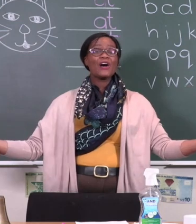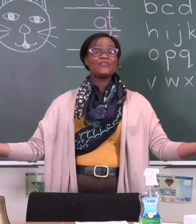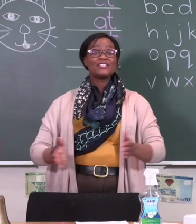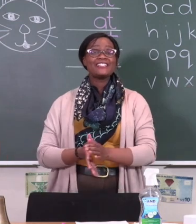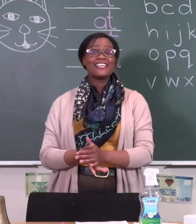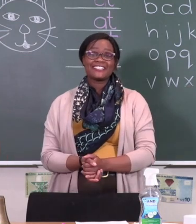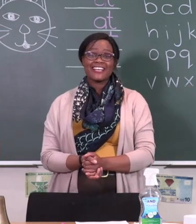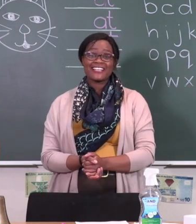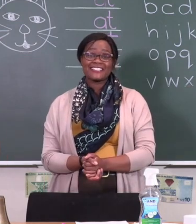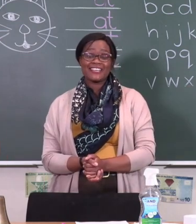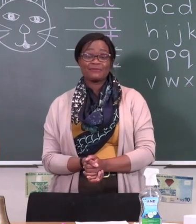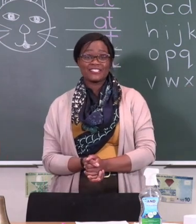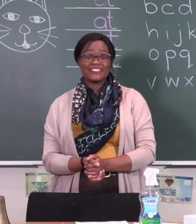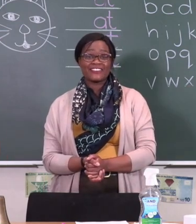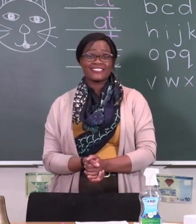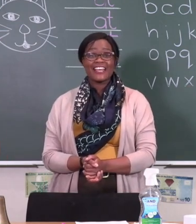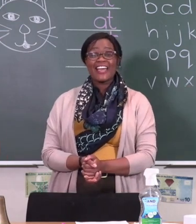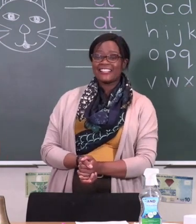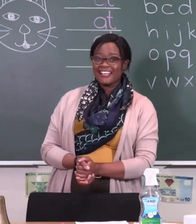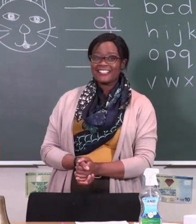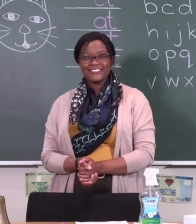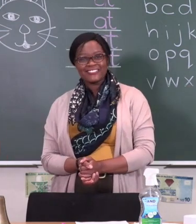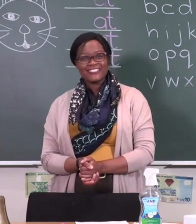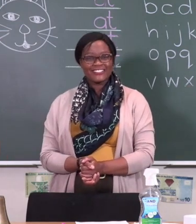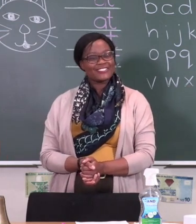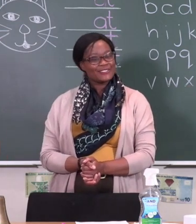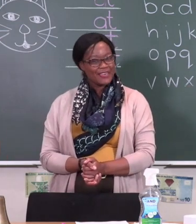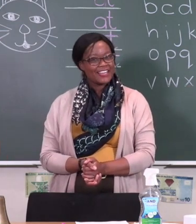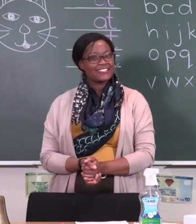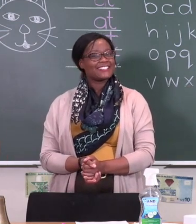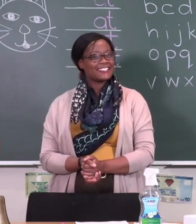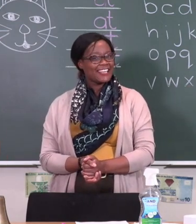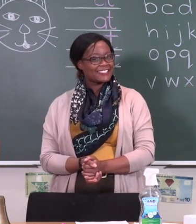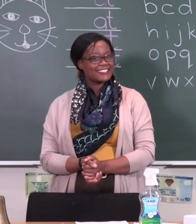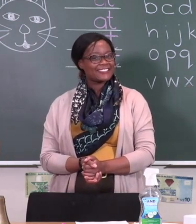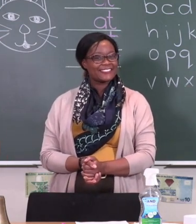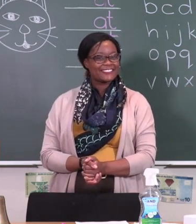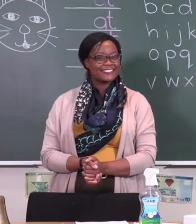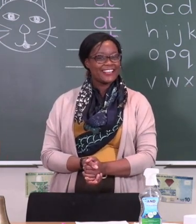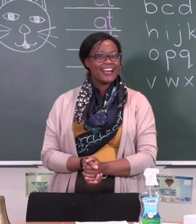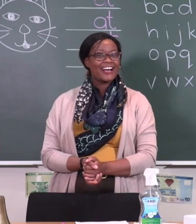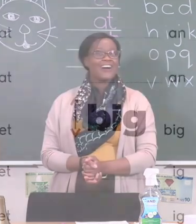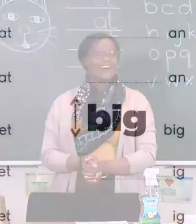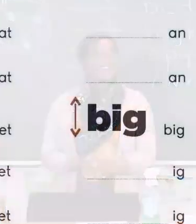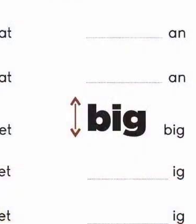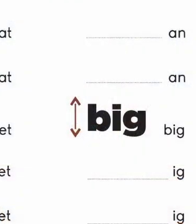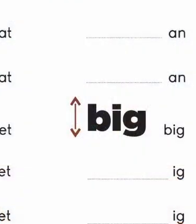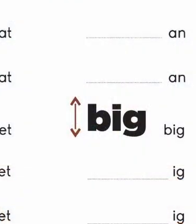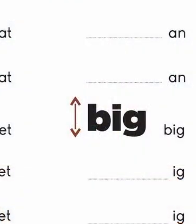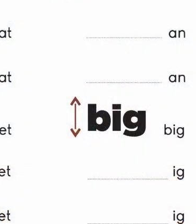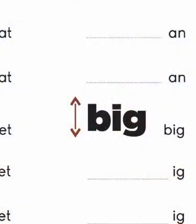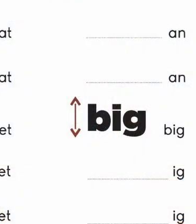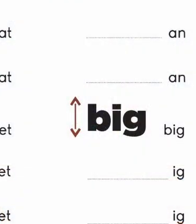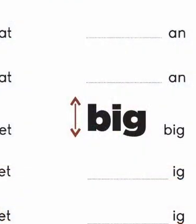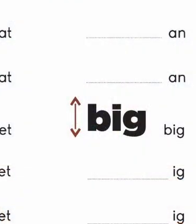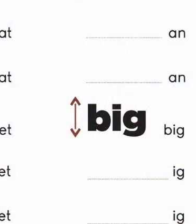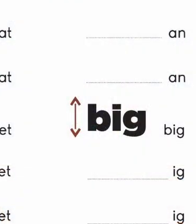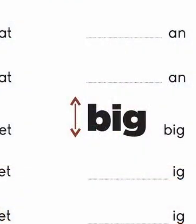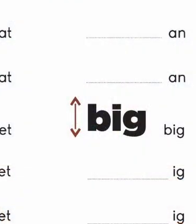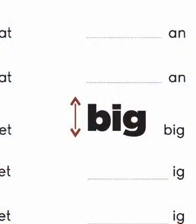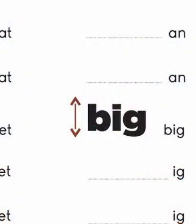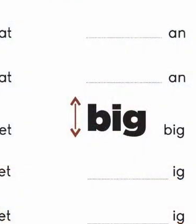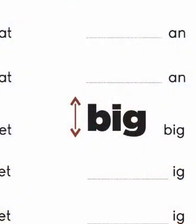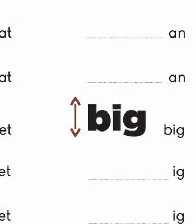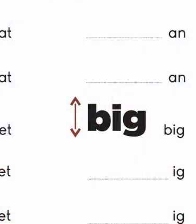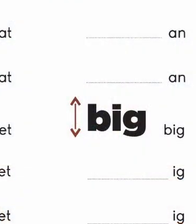For our first exercise today boys and girls let's all turn to page 6. On page 6 we are going to be